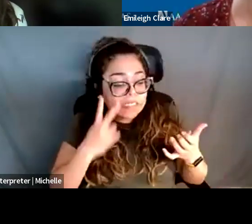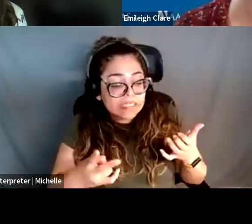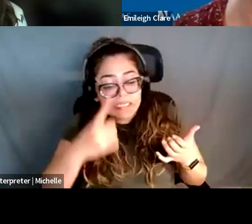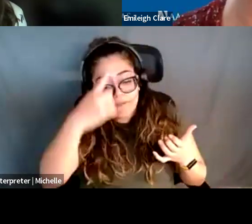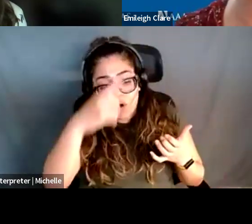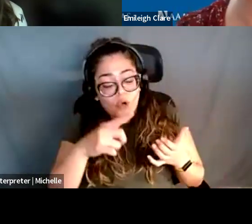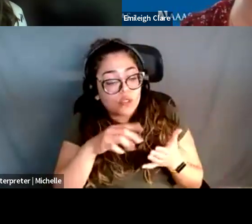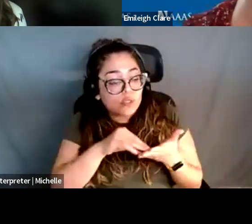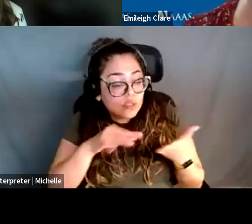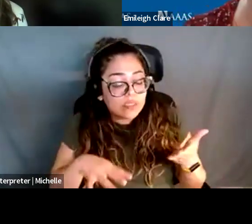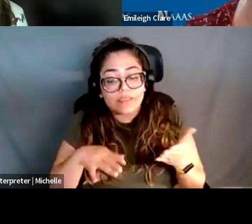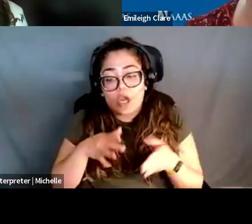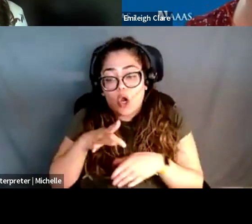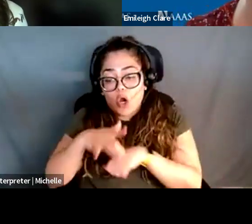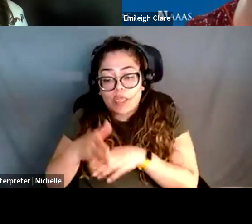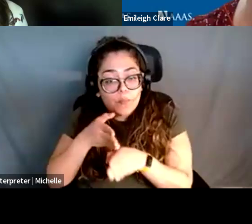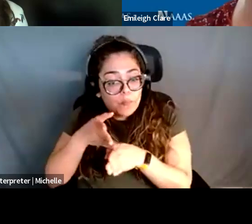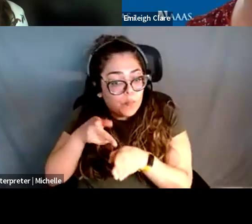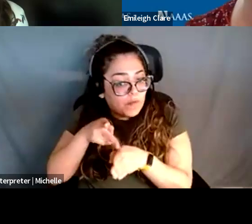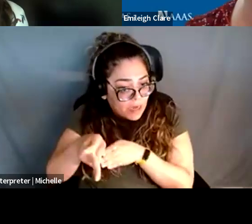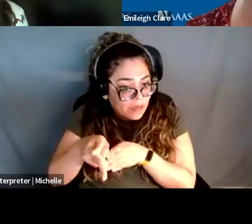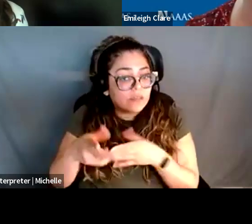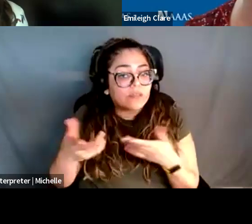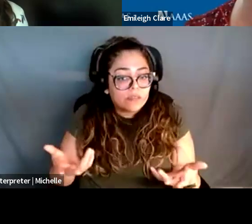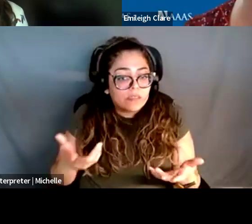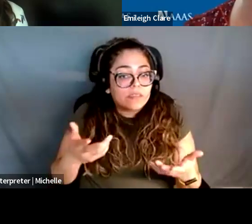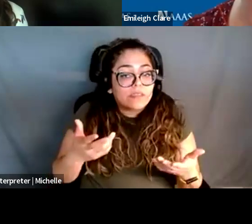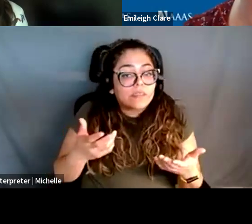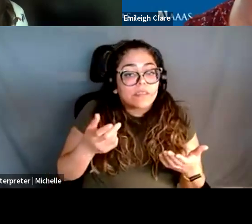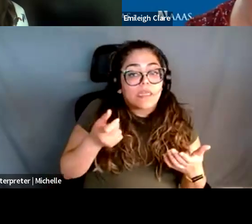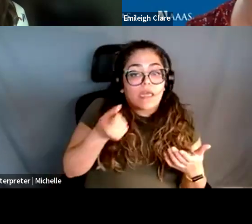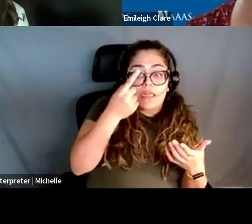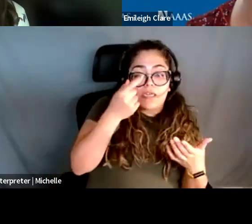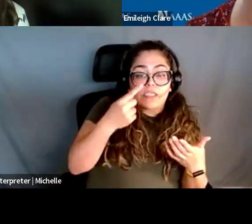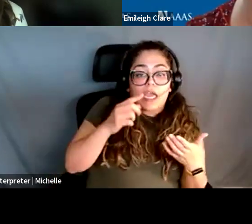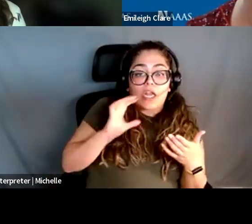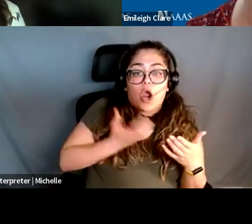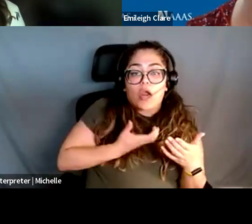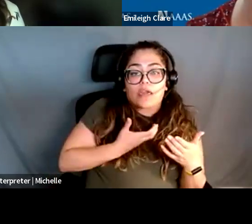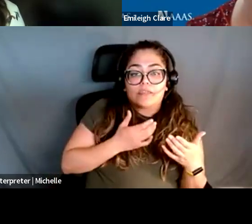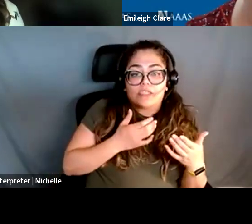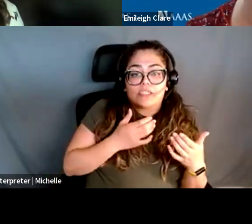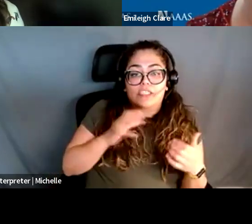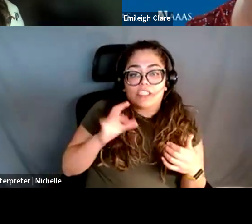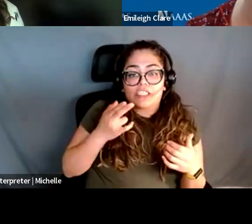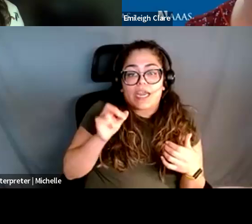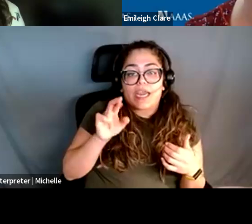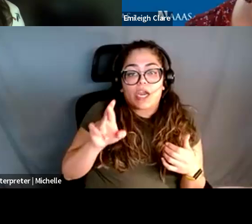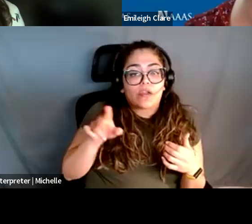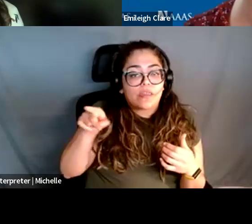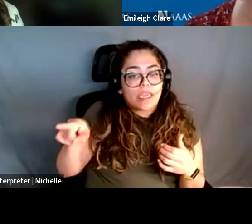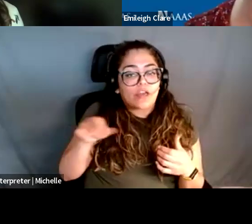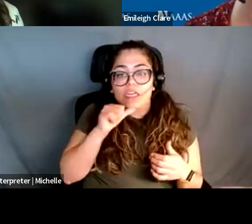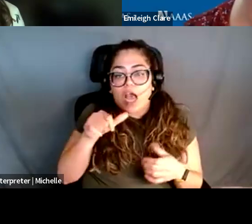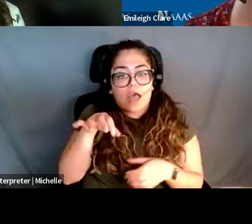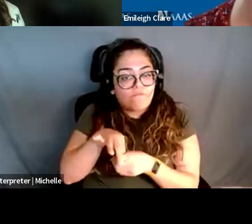career professionals. And the chair of our student development working group is even a non-voting member of our council. So they serve as the